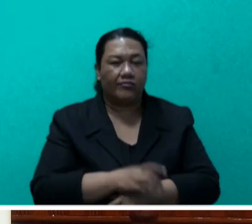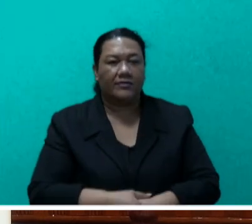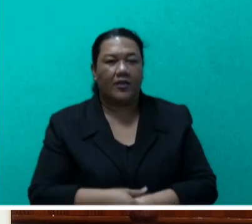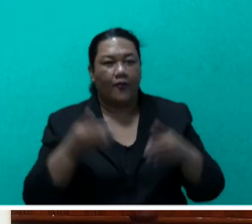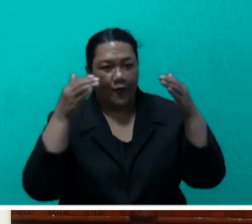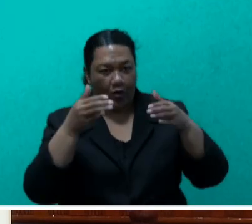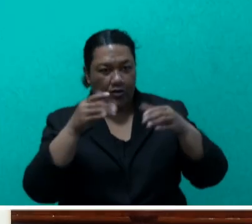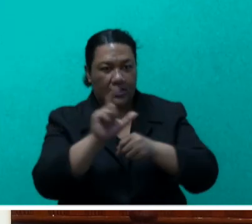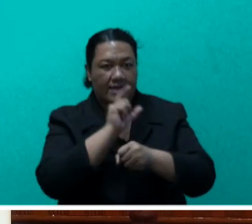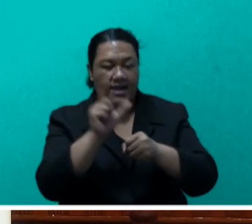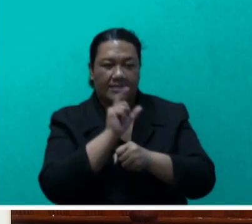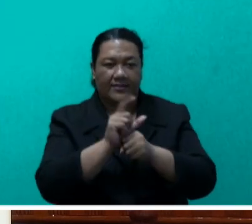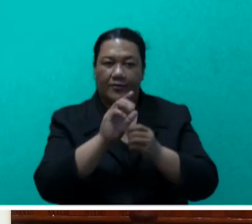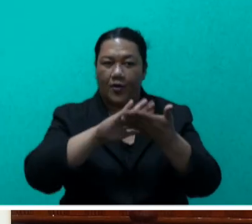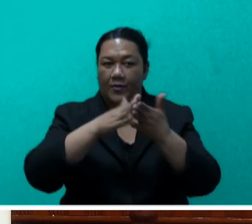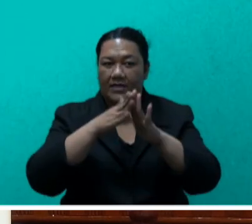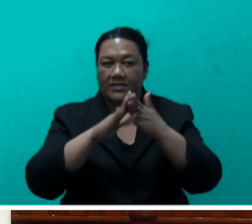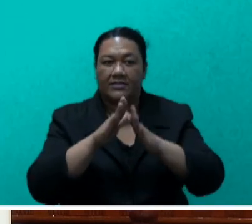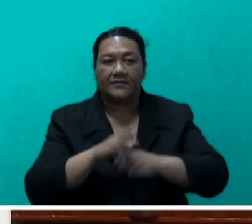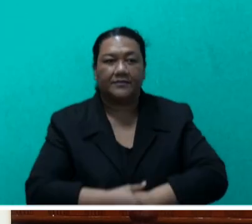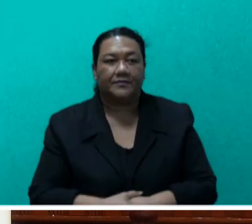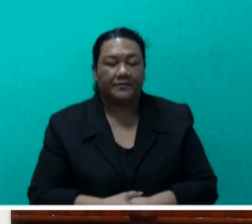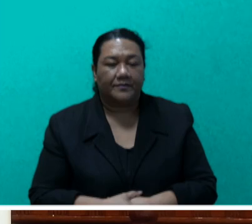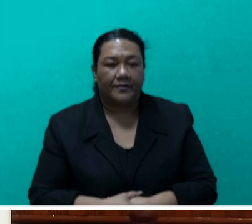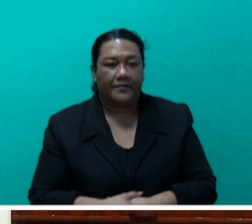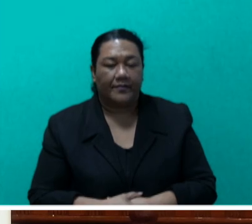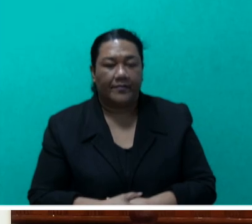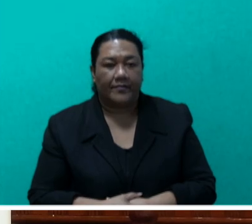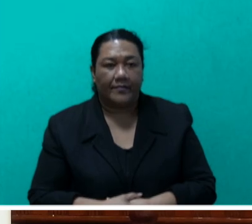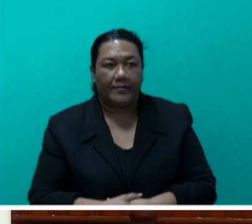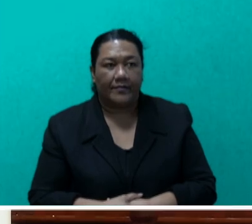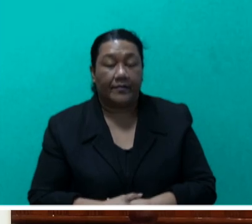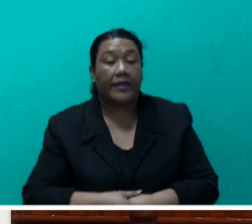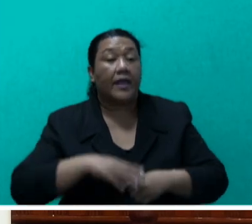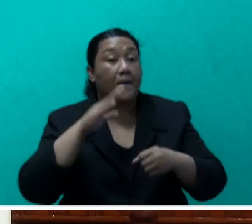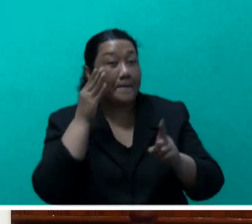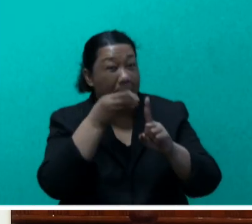creative communities. Its